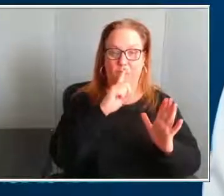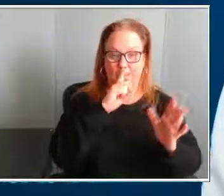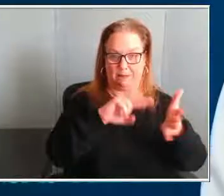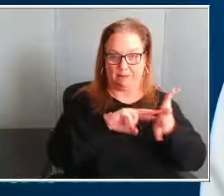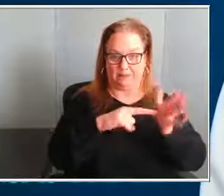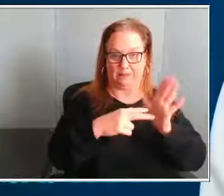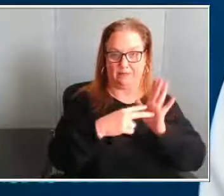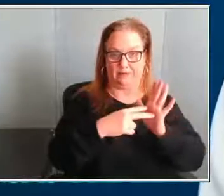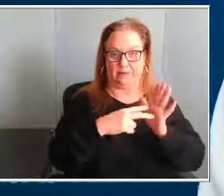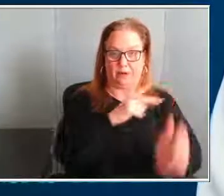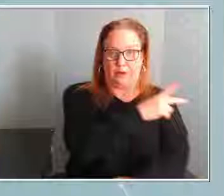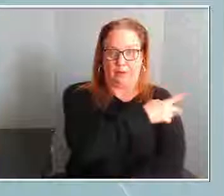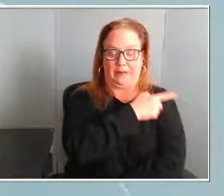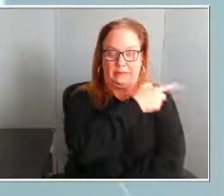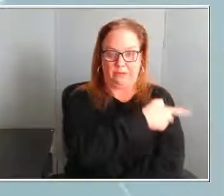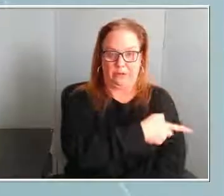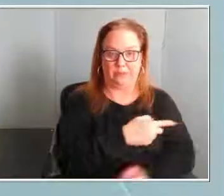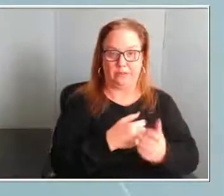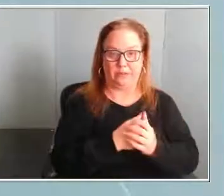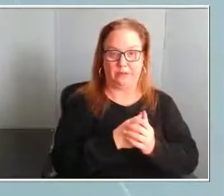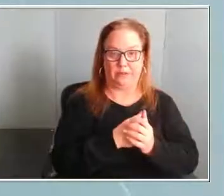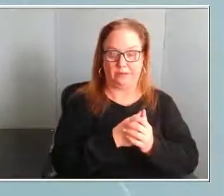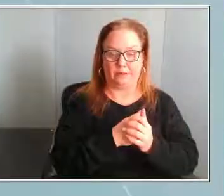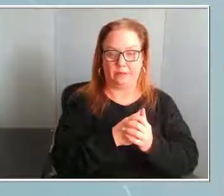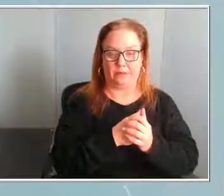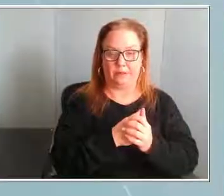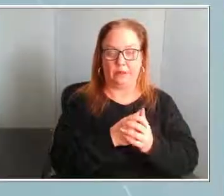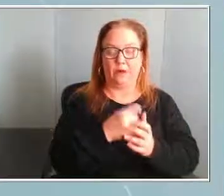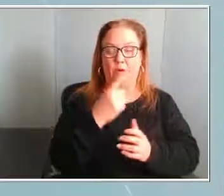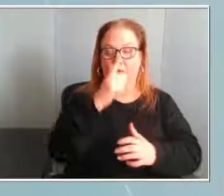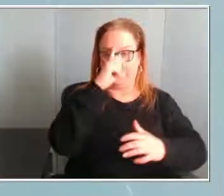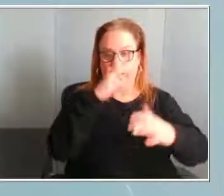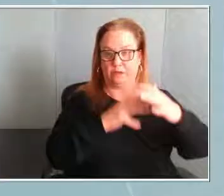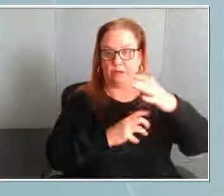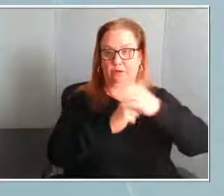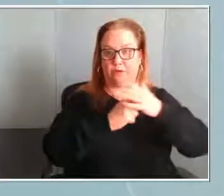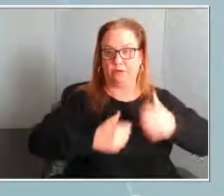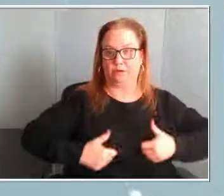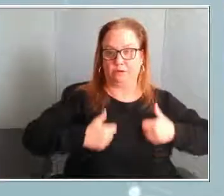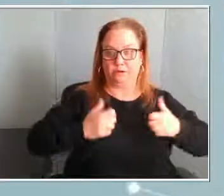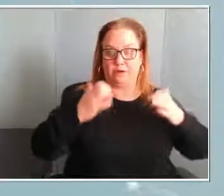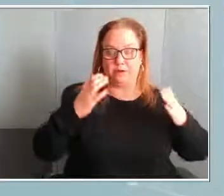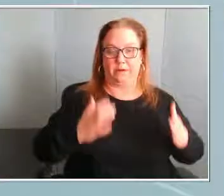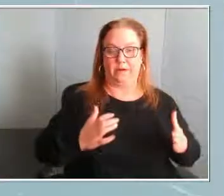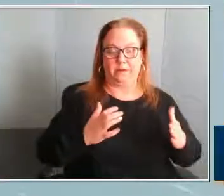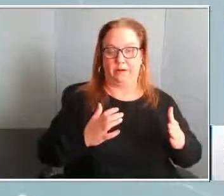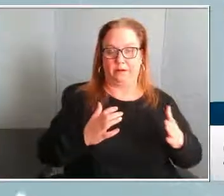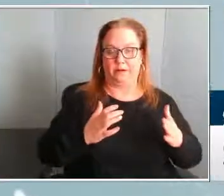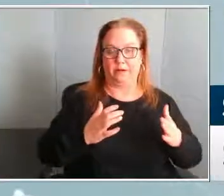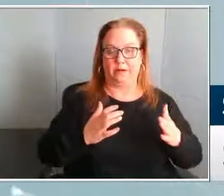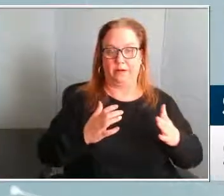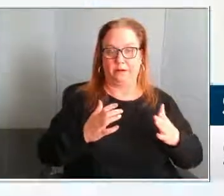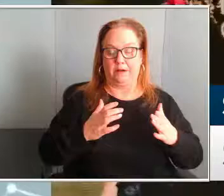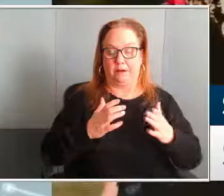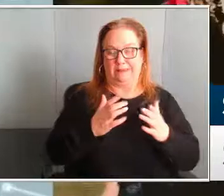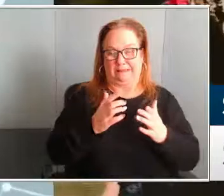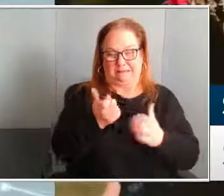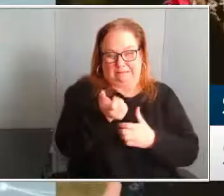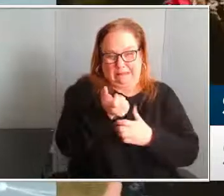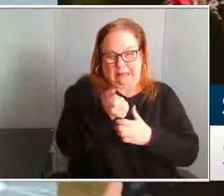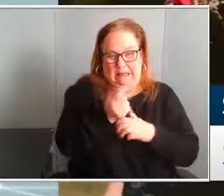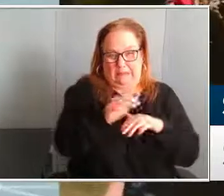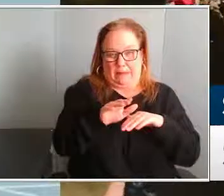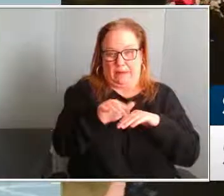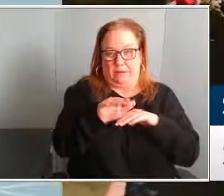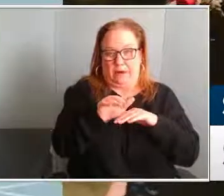for patients. One stroke survivor went from barely being able to wiggle his foot